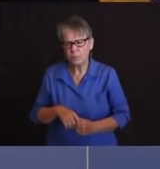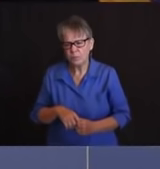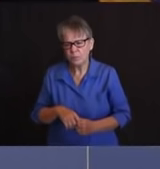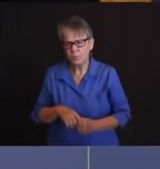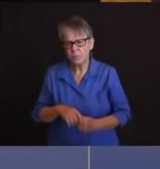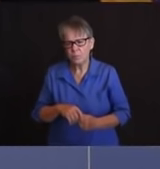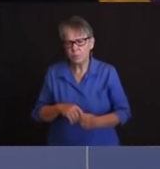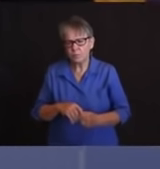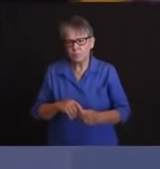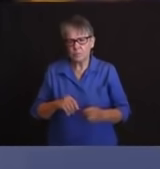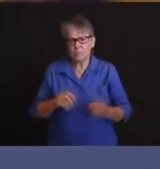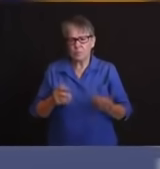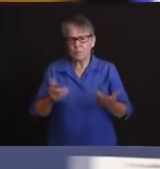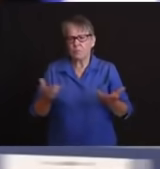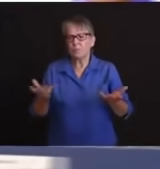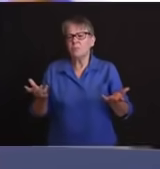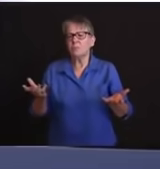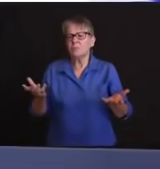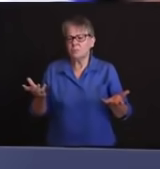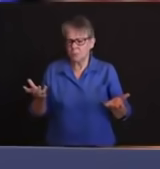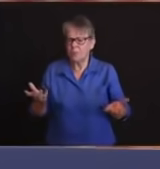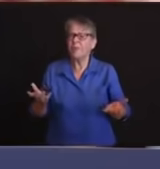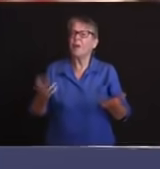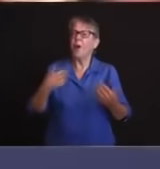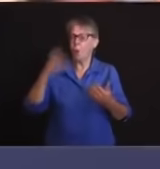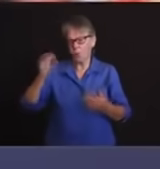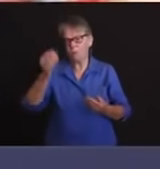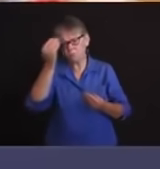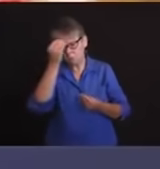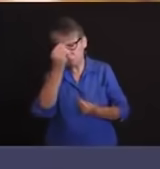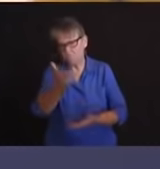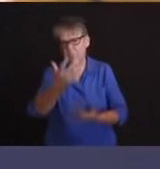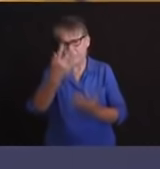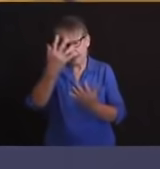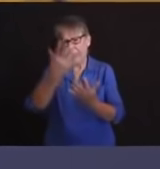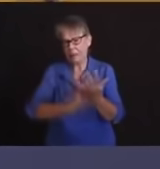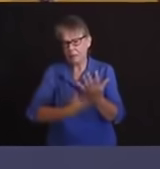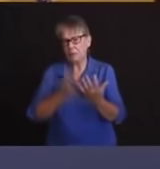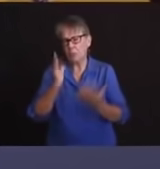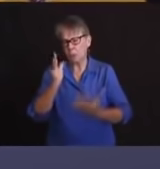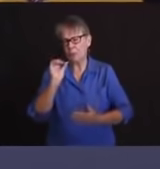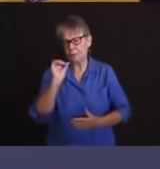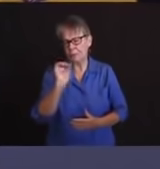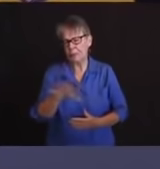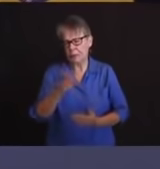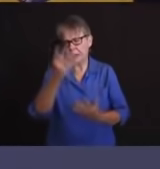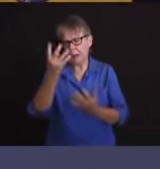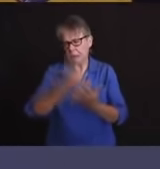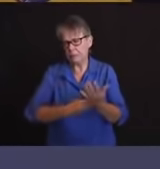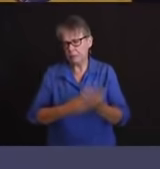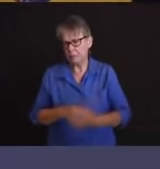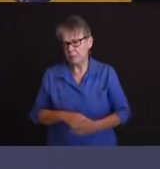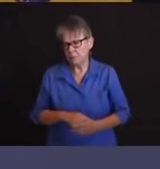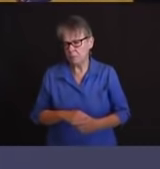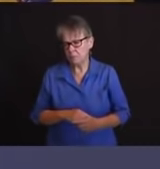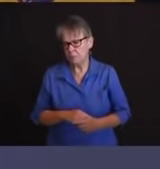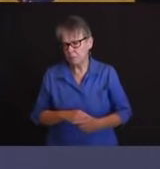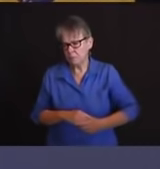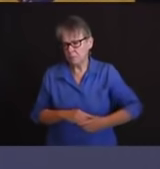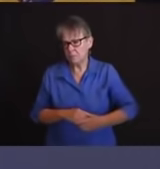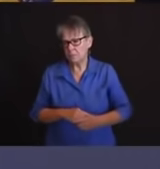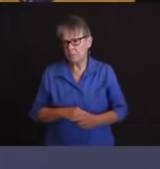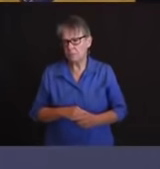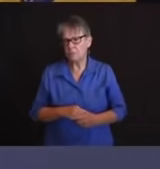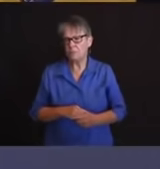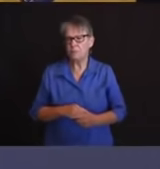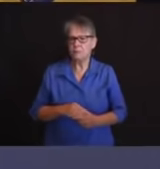Yeah. Right. Okay. And then what's the current number of kids who fall into the digital divide? As many of